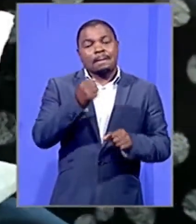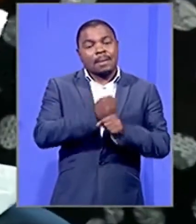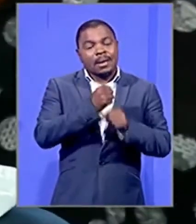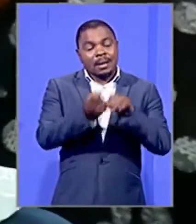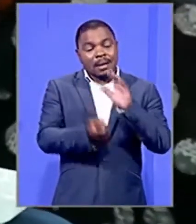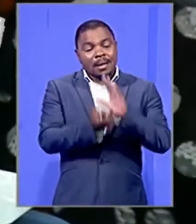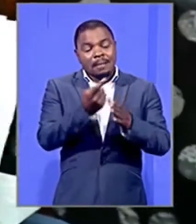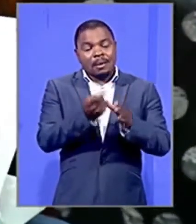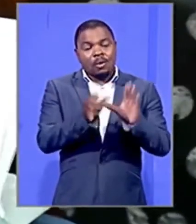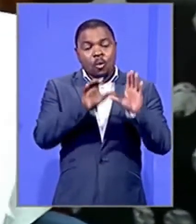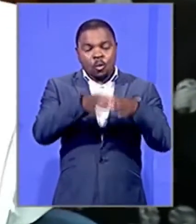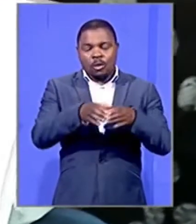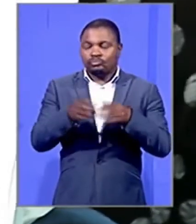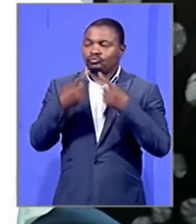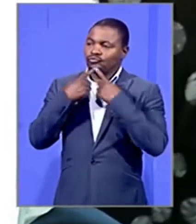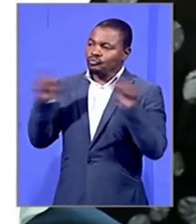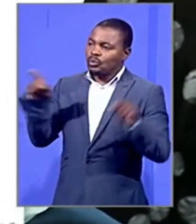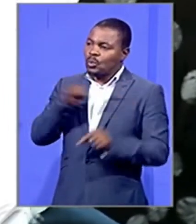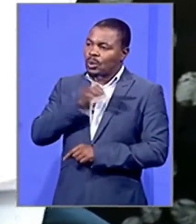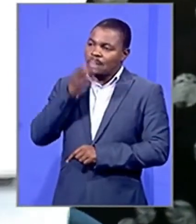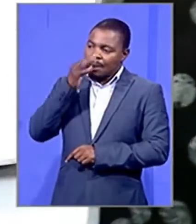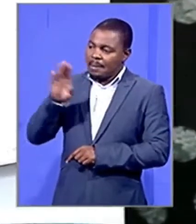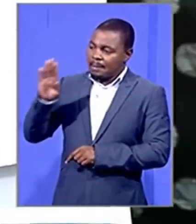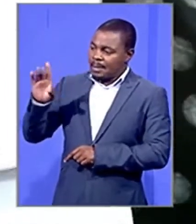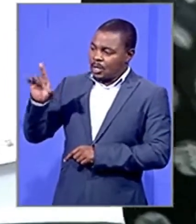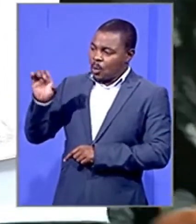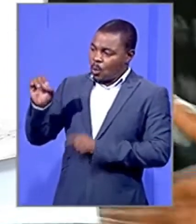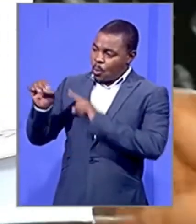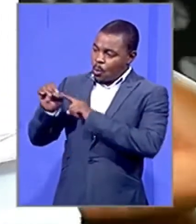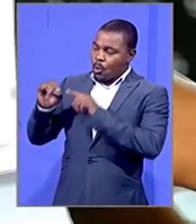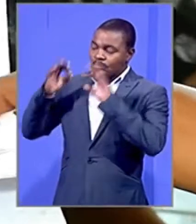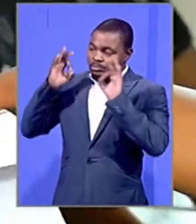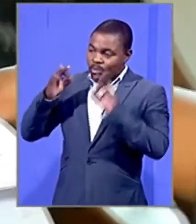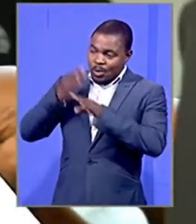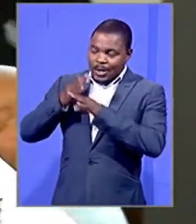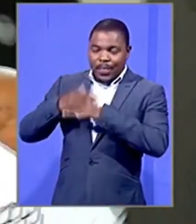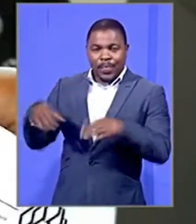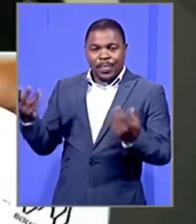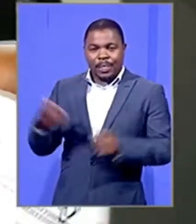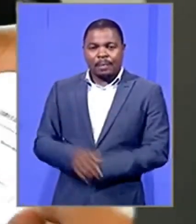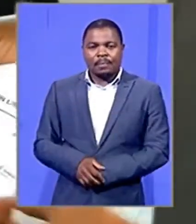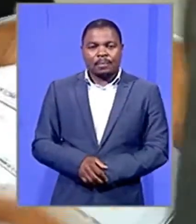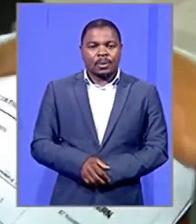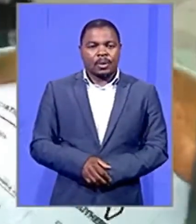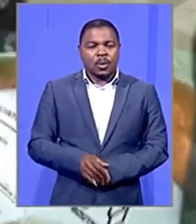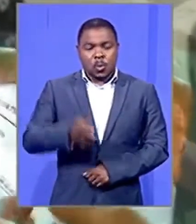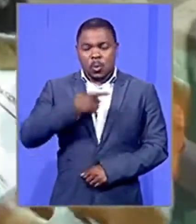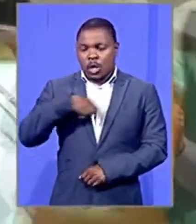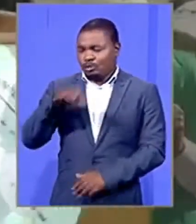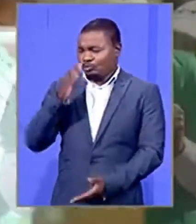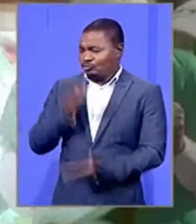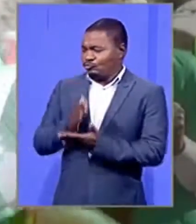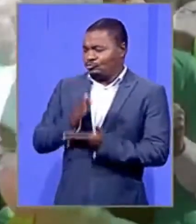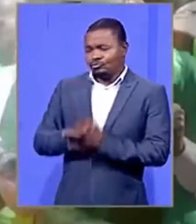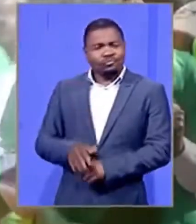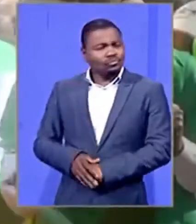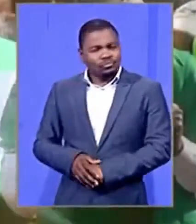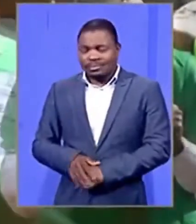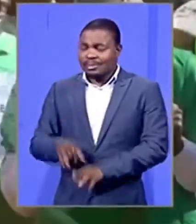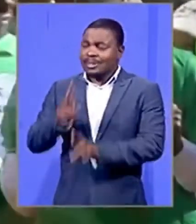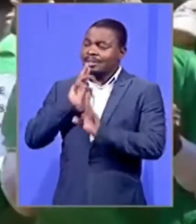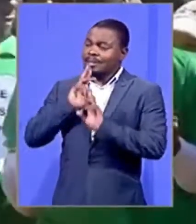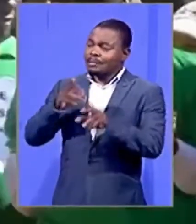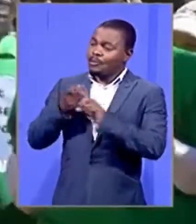Happen o re se se laetša gore BDO ga se a dira mošomo o feleletšego. We are not quite sure whether is this the report